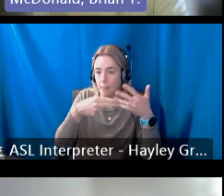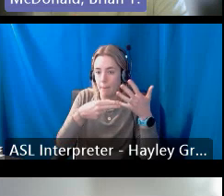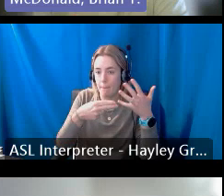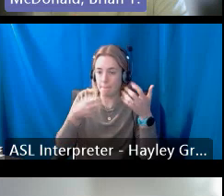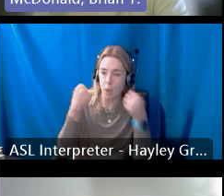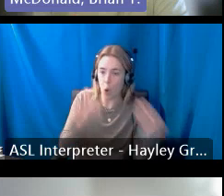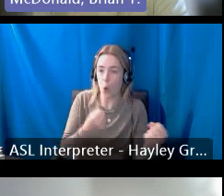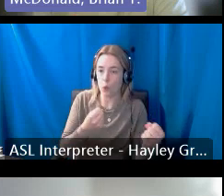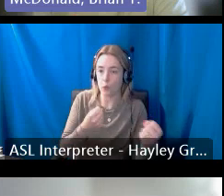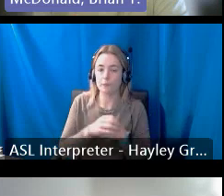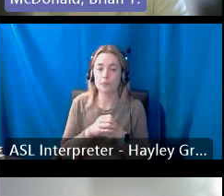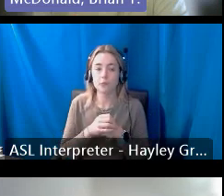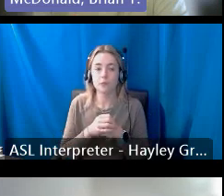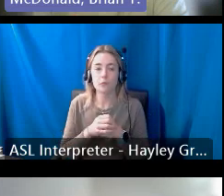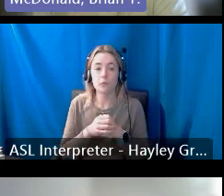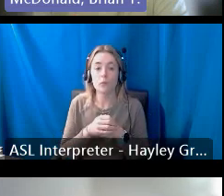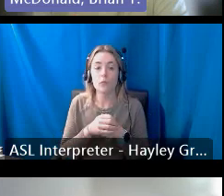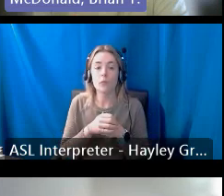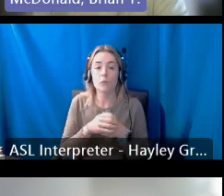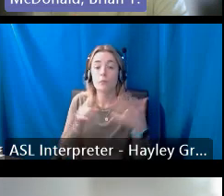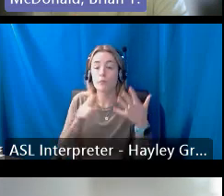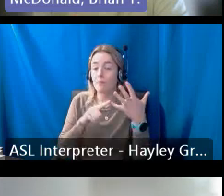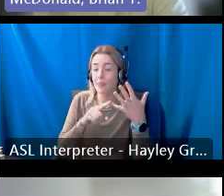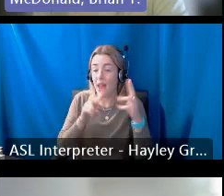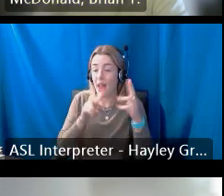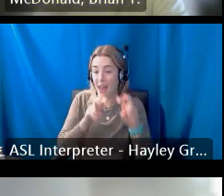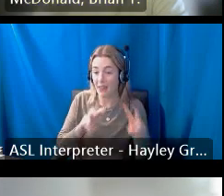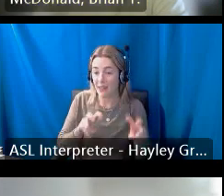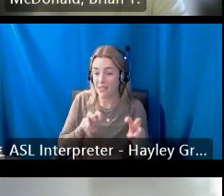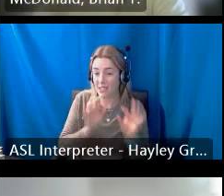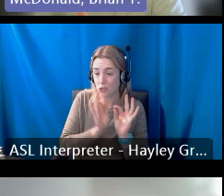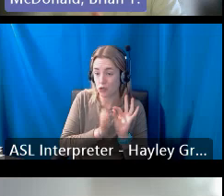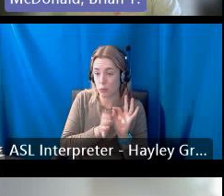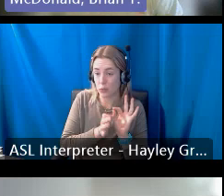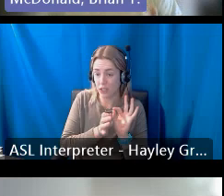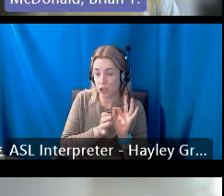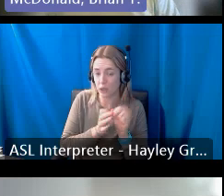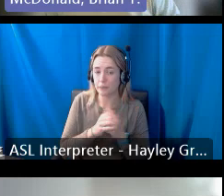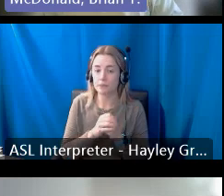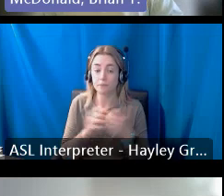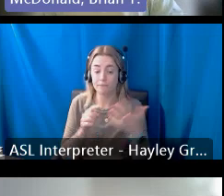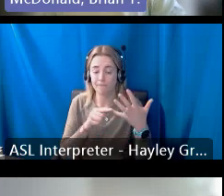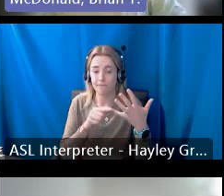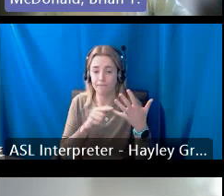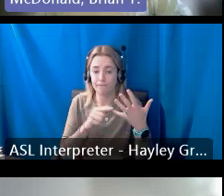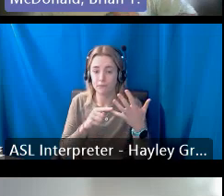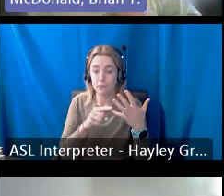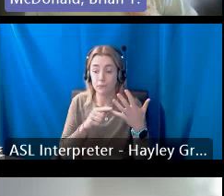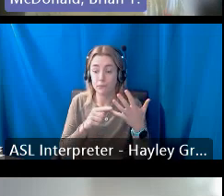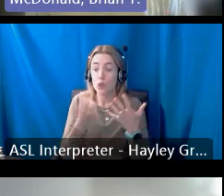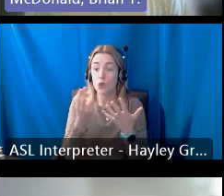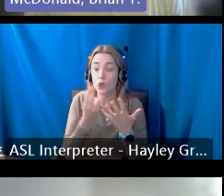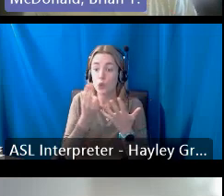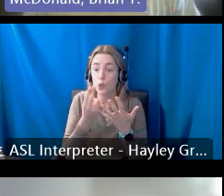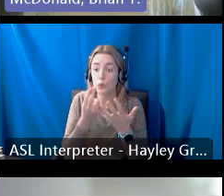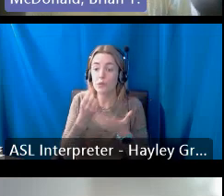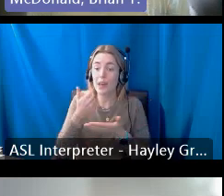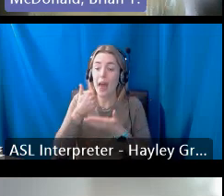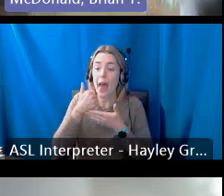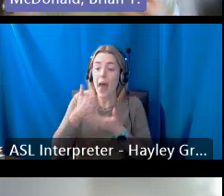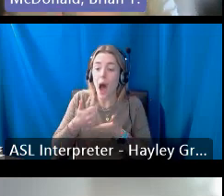I like to go down to this one, analysis, interpretation. It's what you're using to help prove